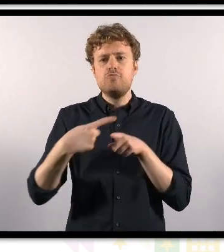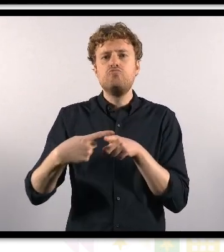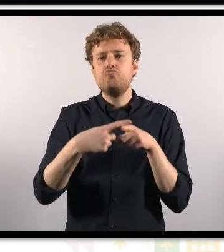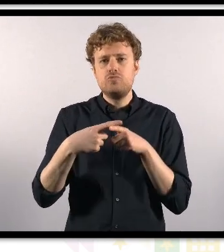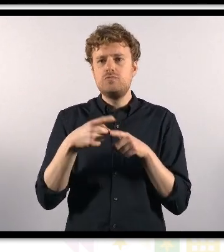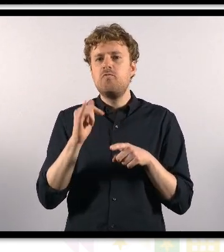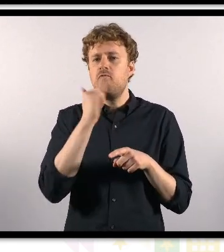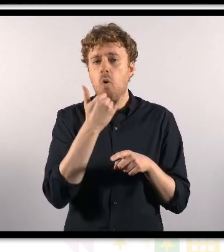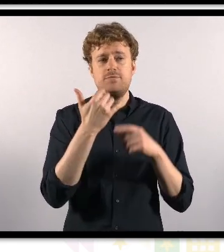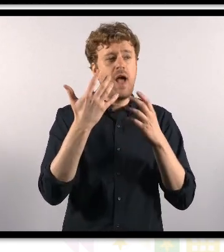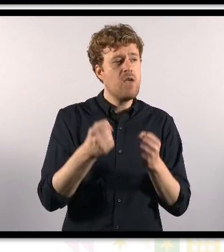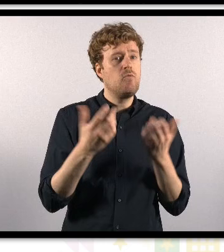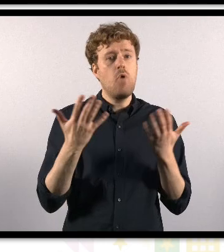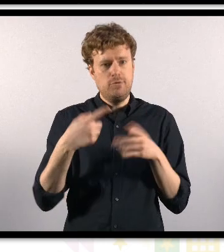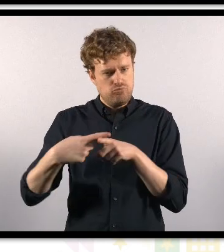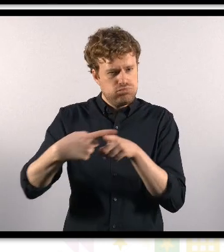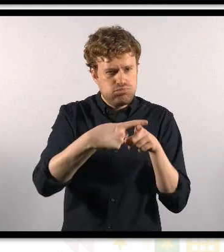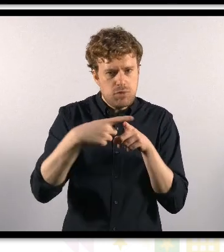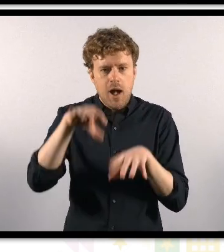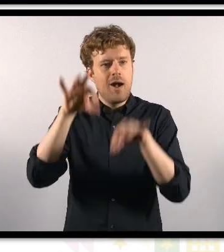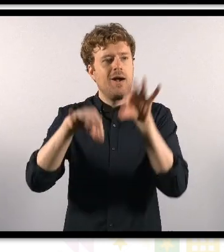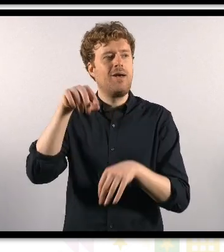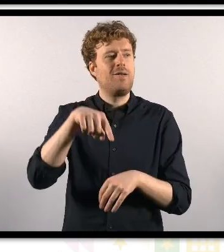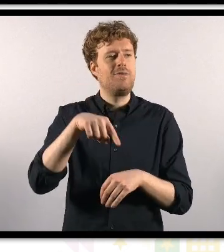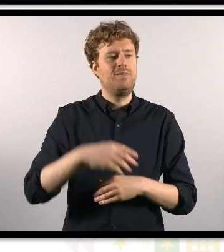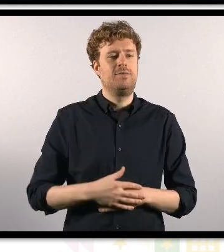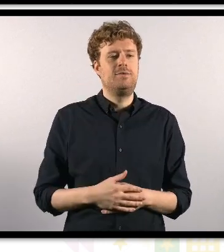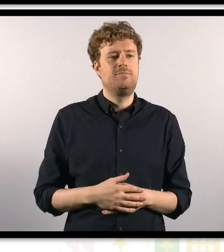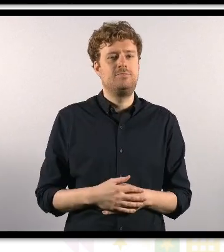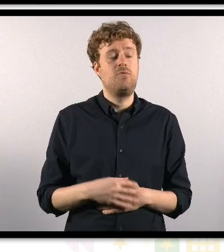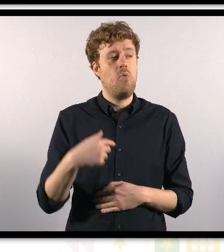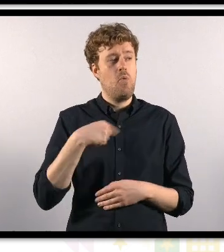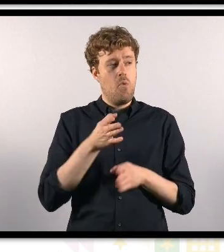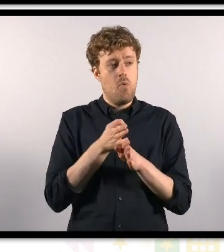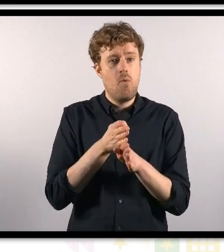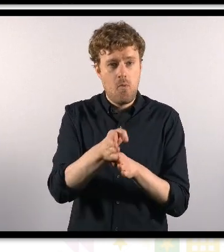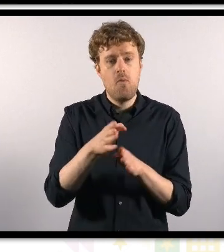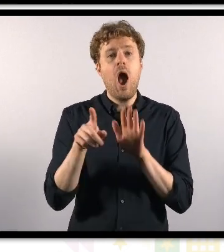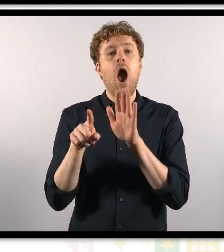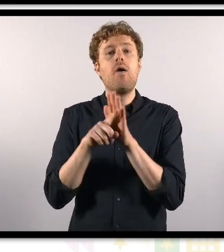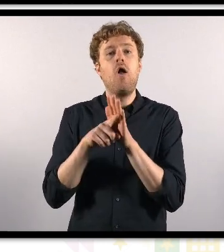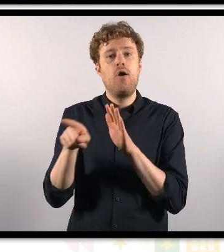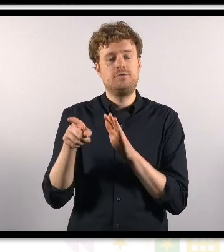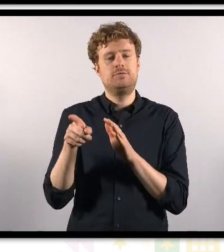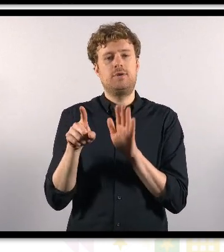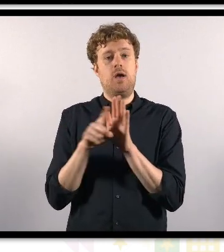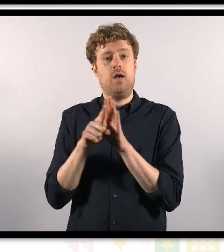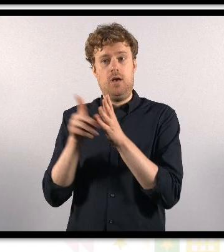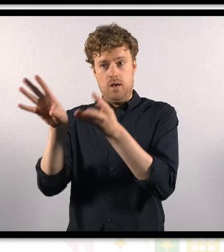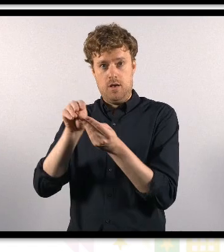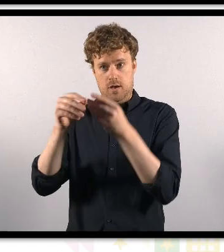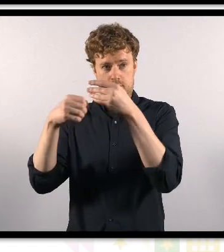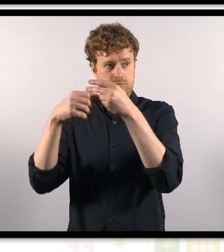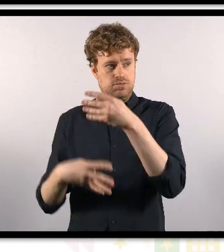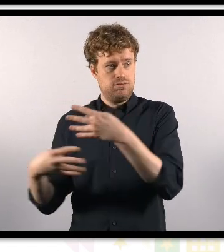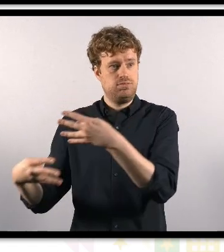for having a meaningful triage. Finally, summarize all of it. Where did it come handy? So we had